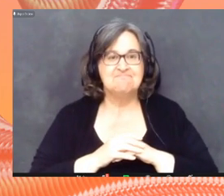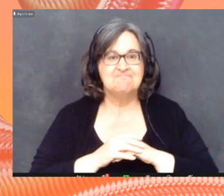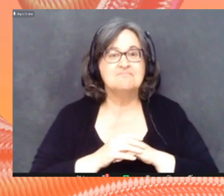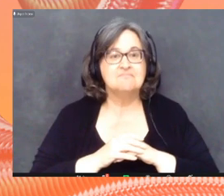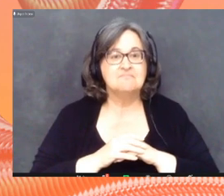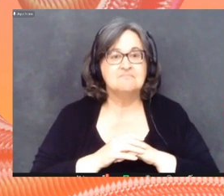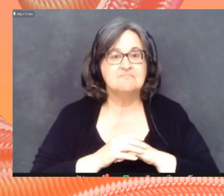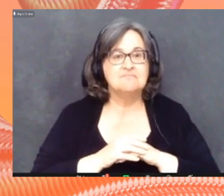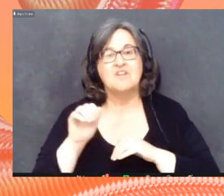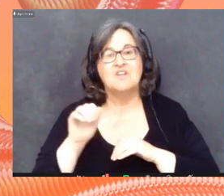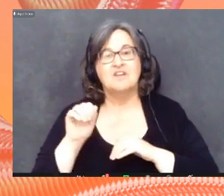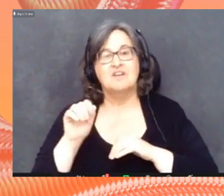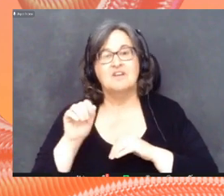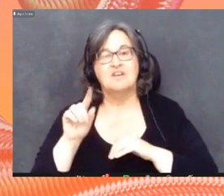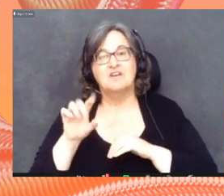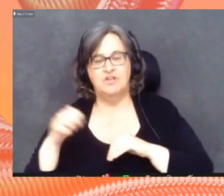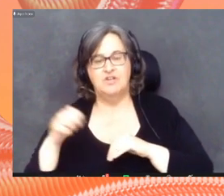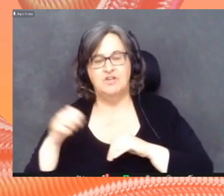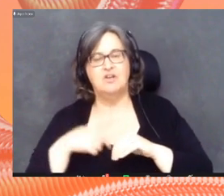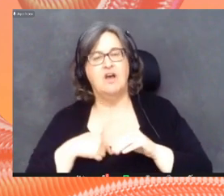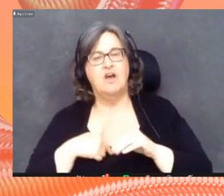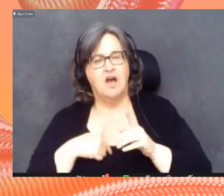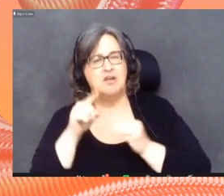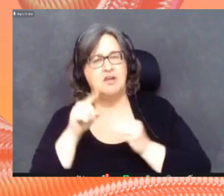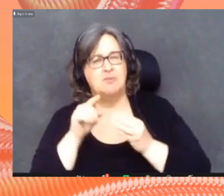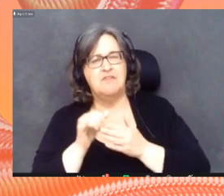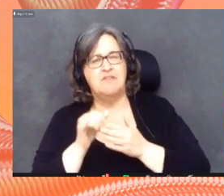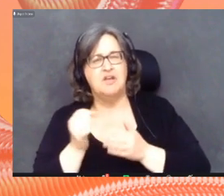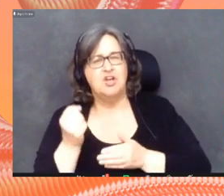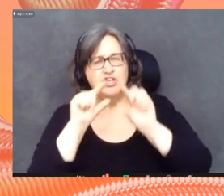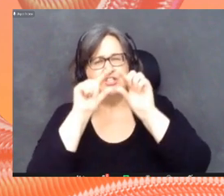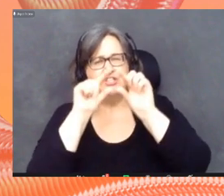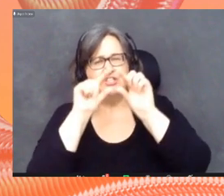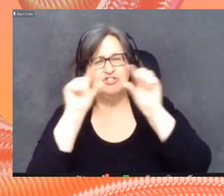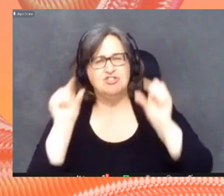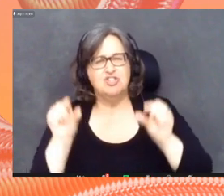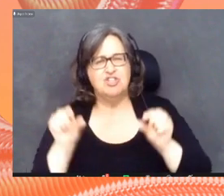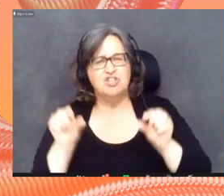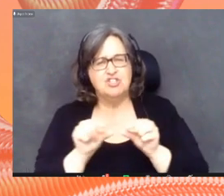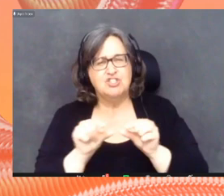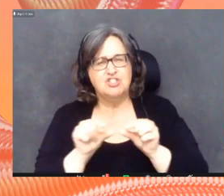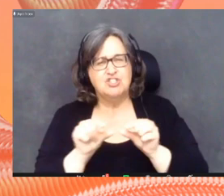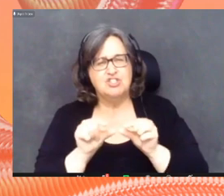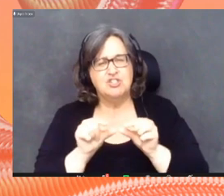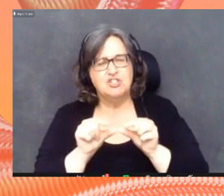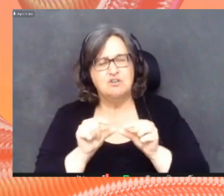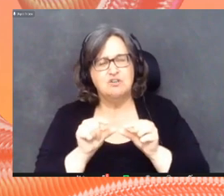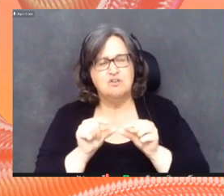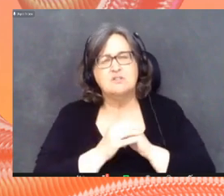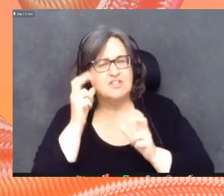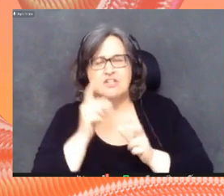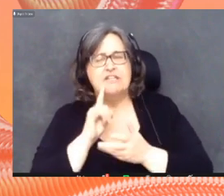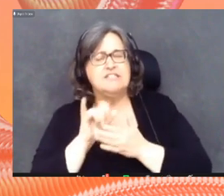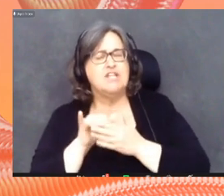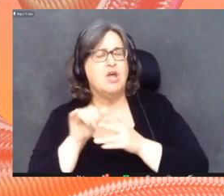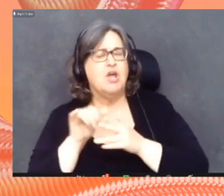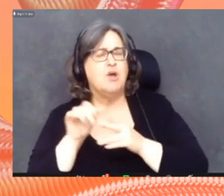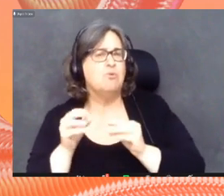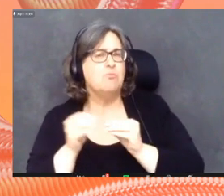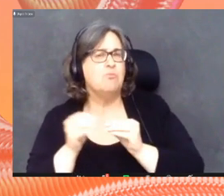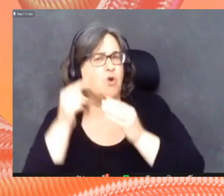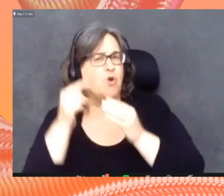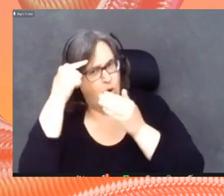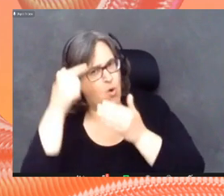about that, like understanding charts. I think of like looking at charts and understanding listening, you know, like I'm like, is this person more open to